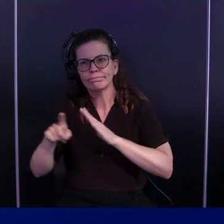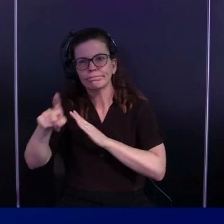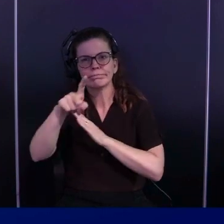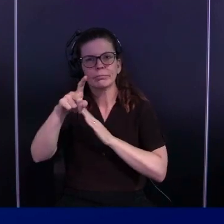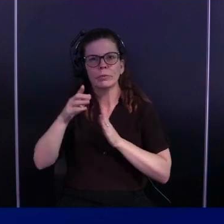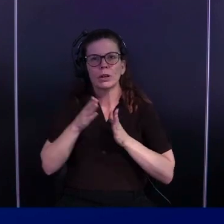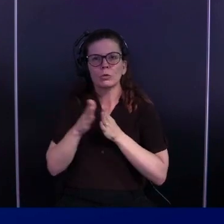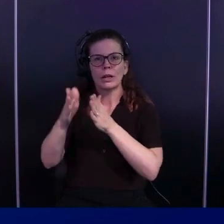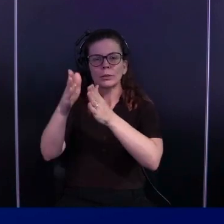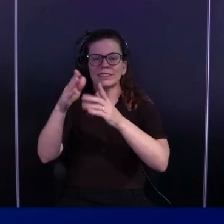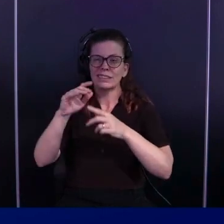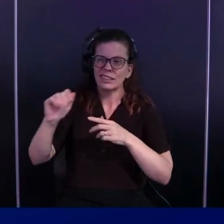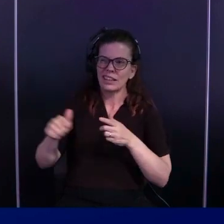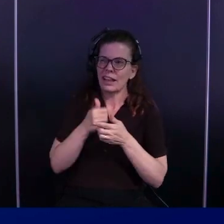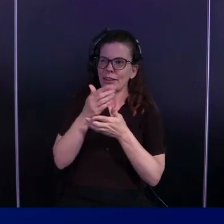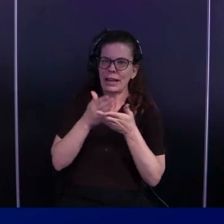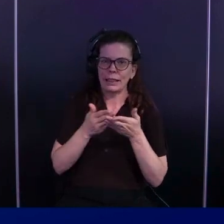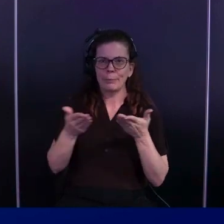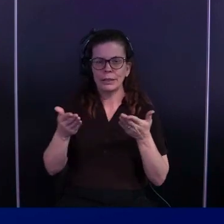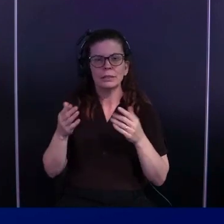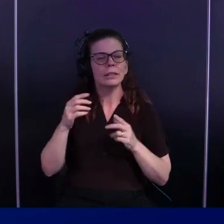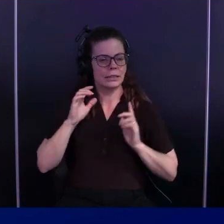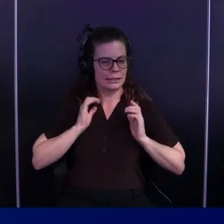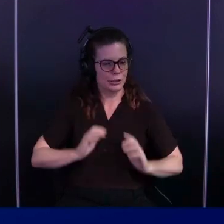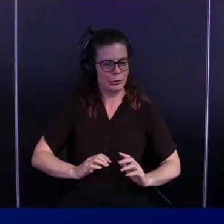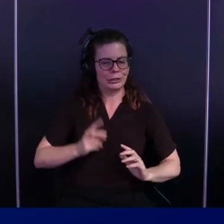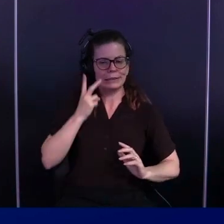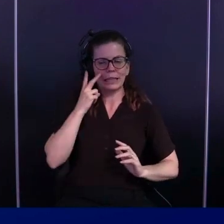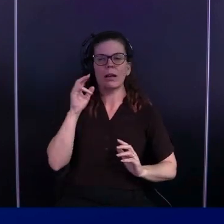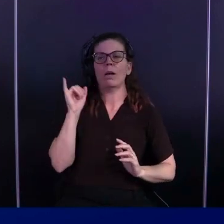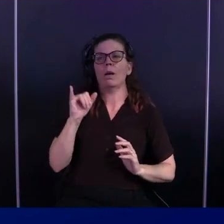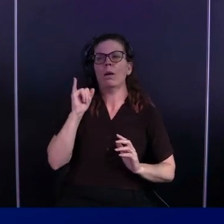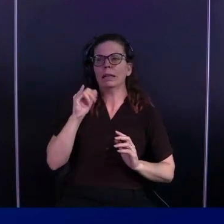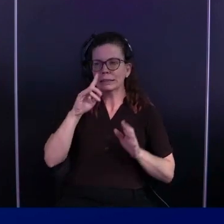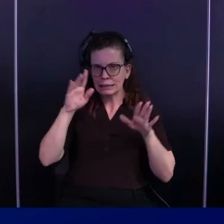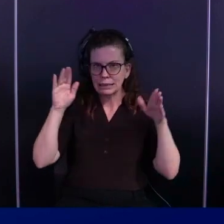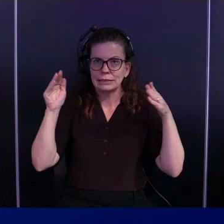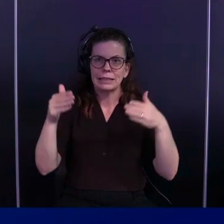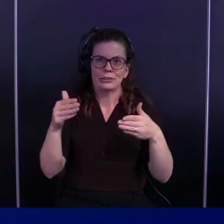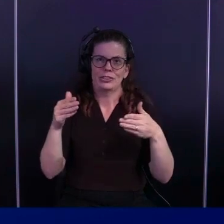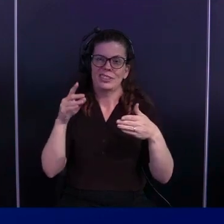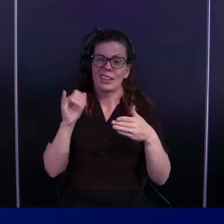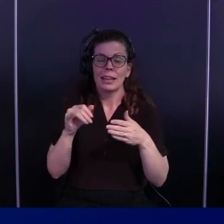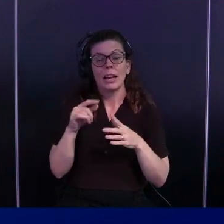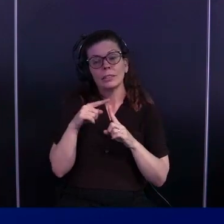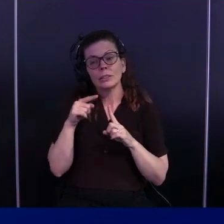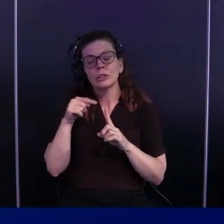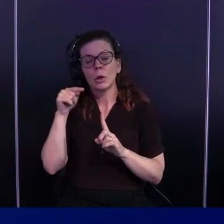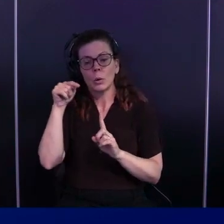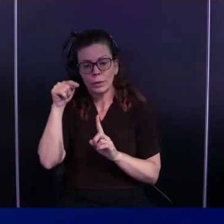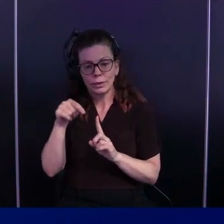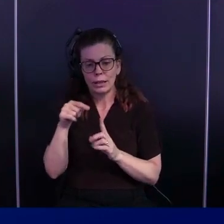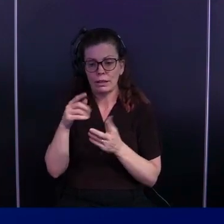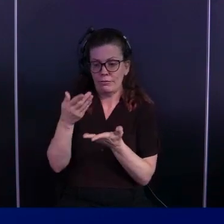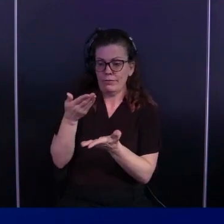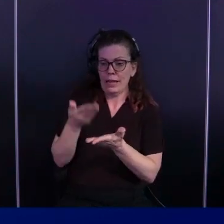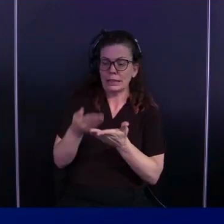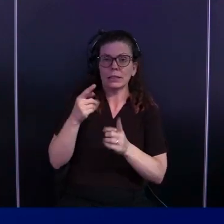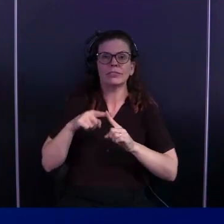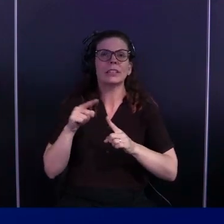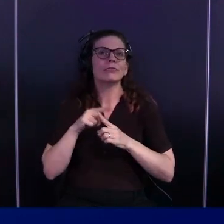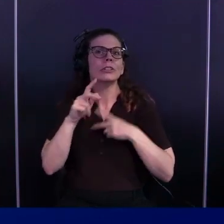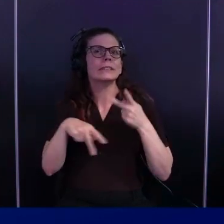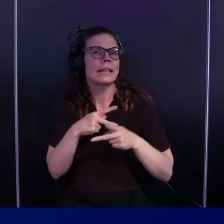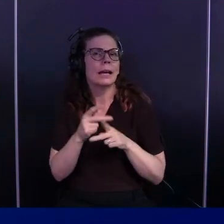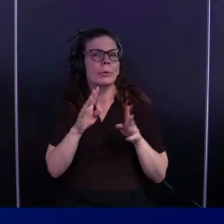another element where customers are also starting to see they need to pay more special attention to. So the fact that these different types of